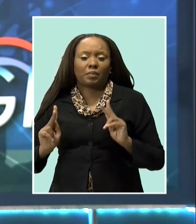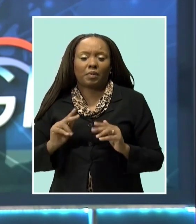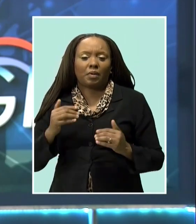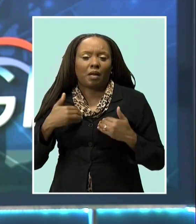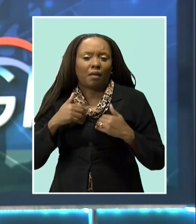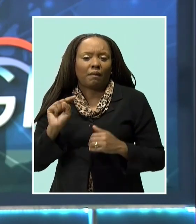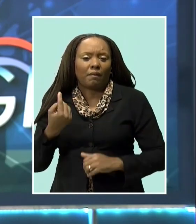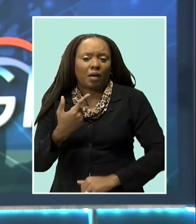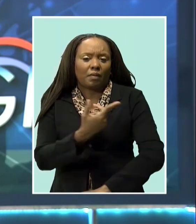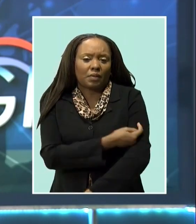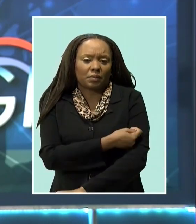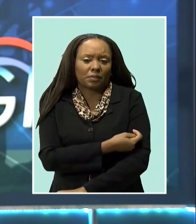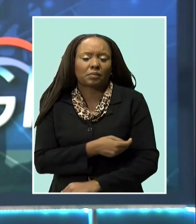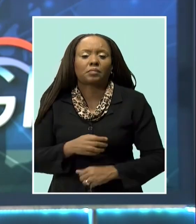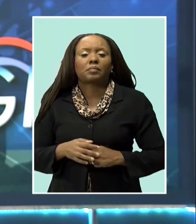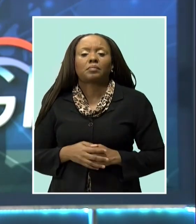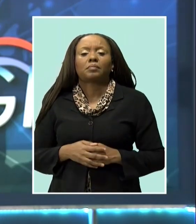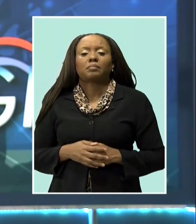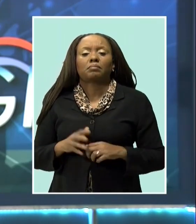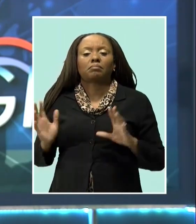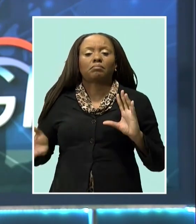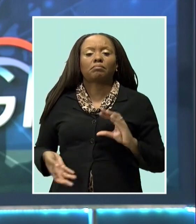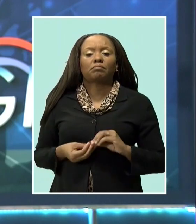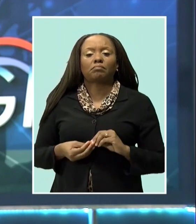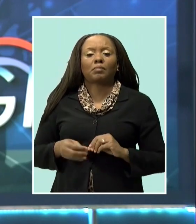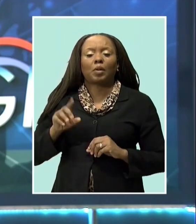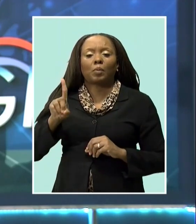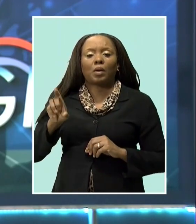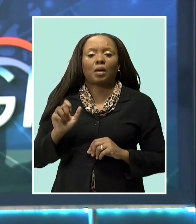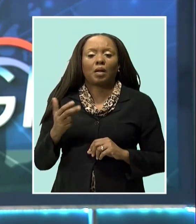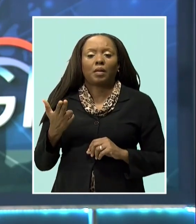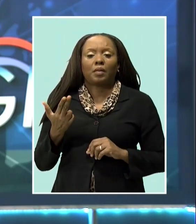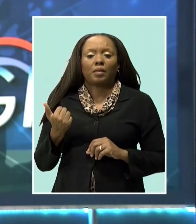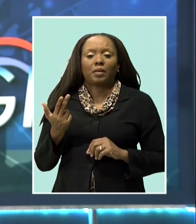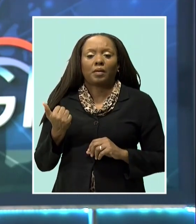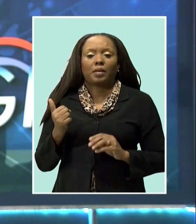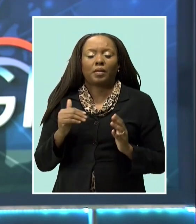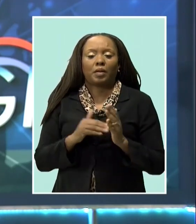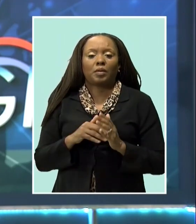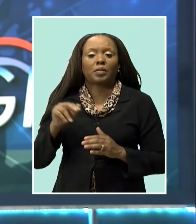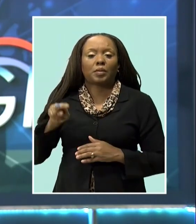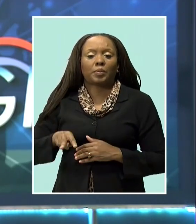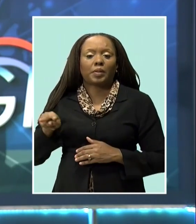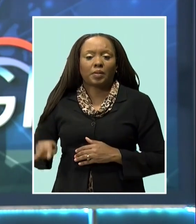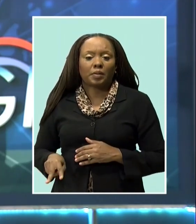142,623 people have received first doses of the COVID-19 vaccines. A total of